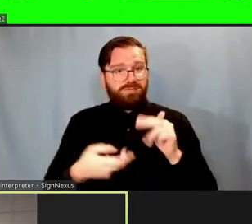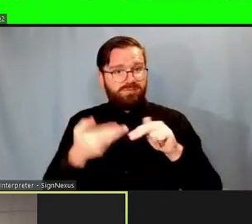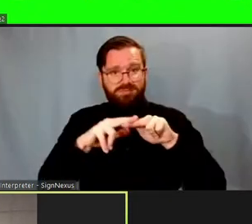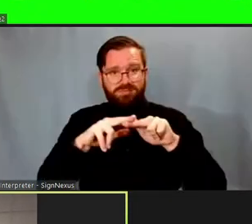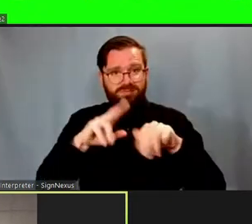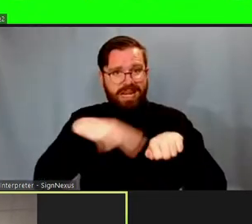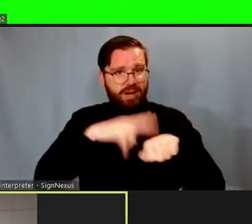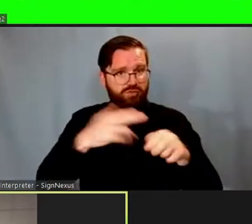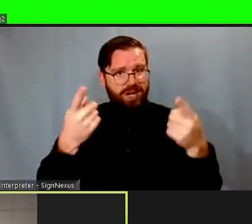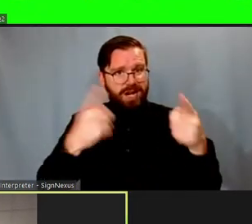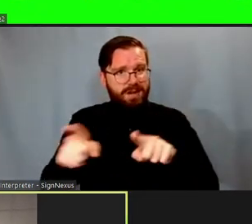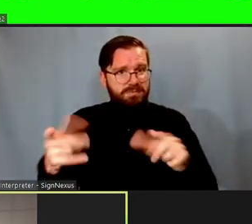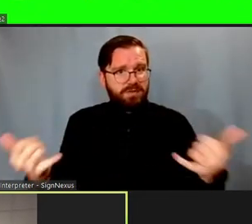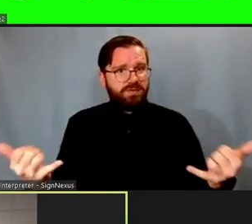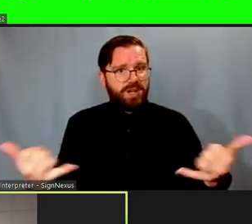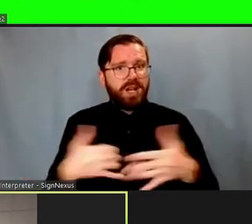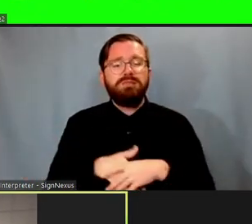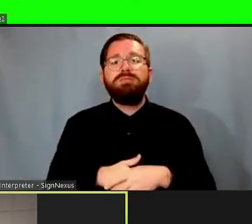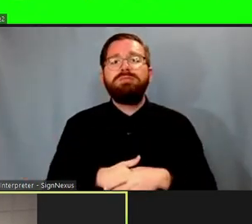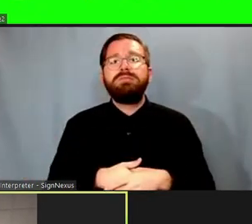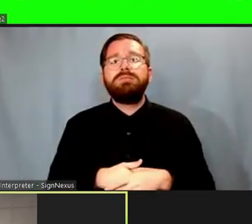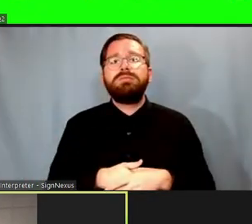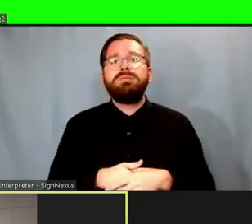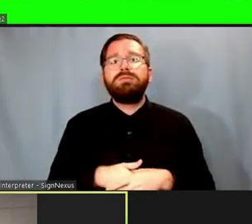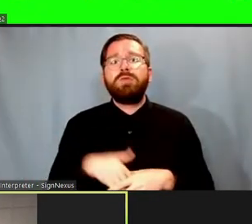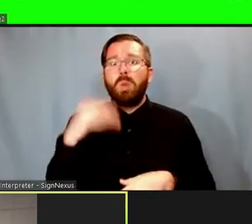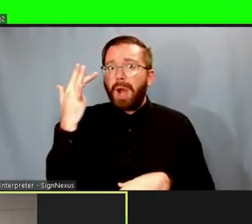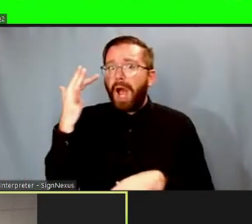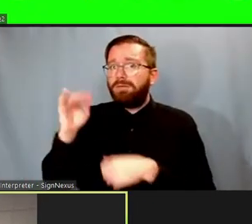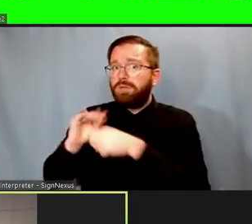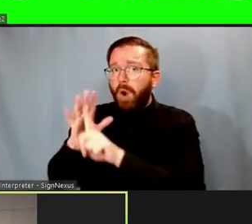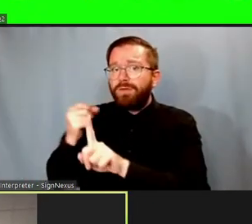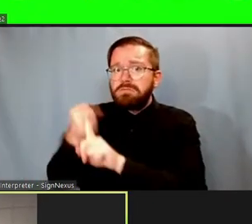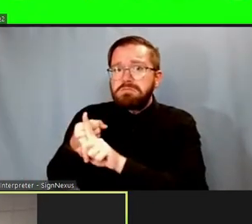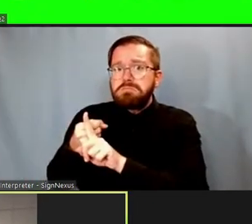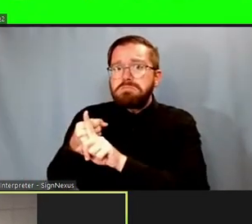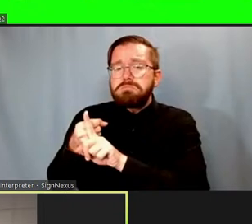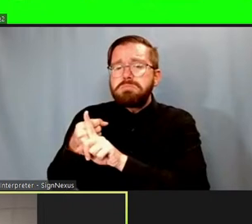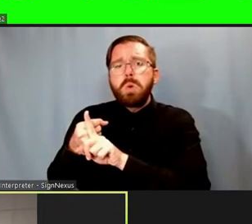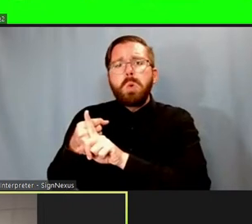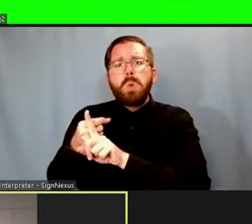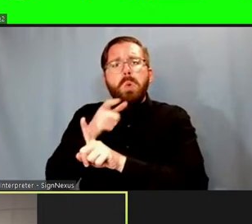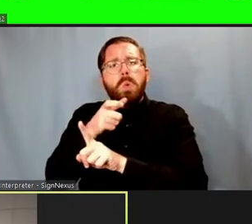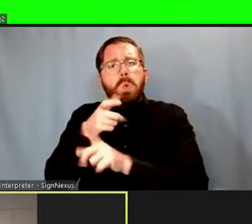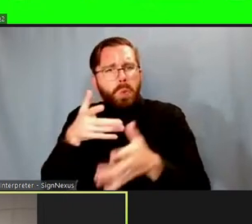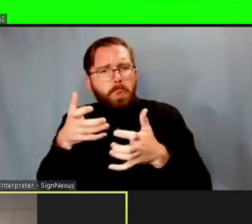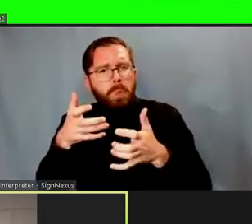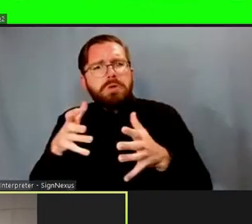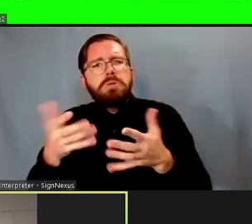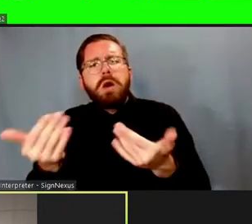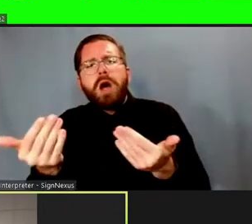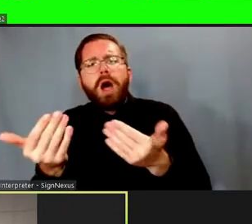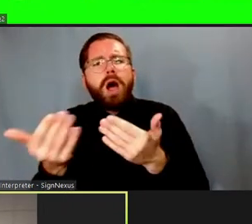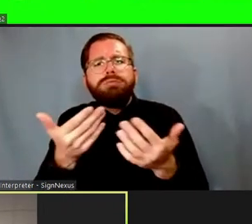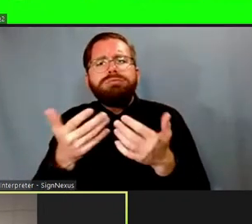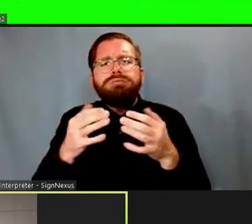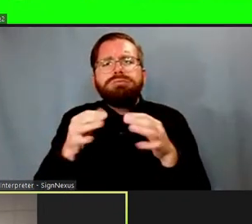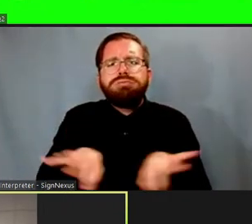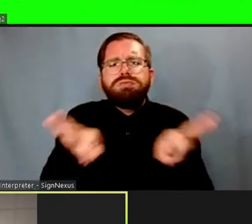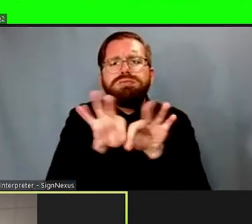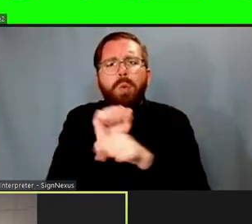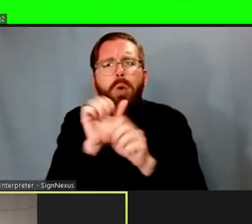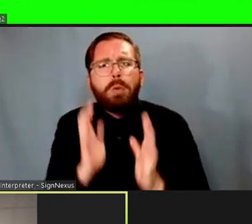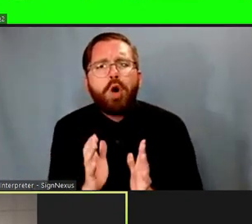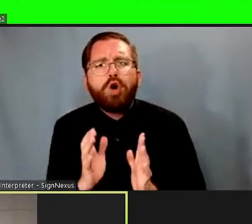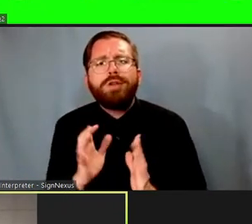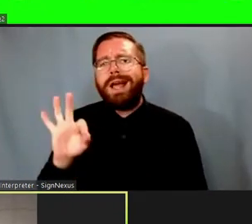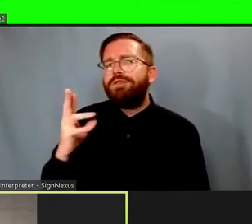putting congestion pricing when the pandemic hits who were they asking to become essential employees the fhp drivers